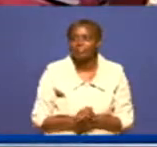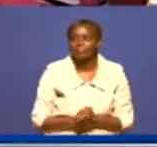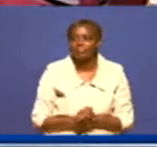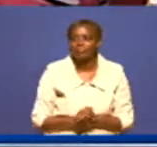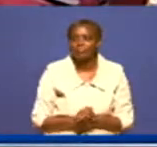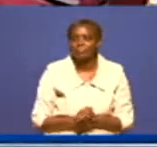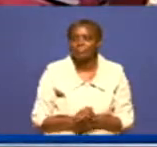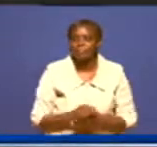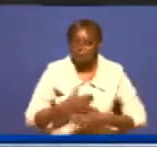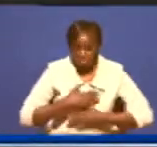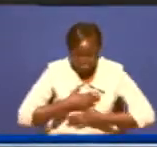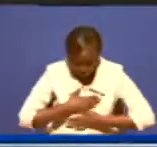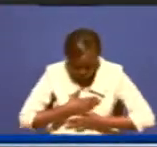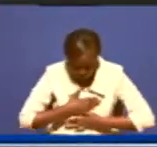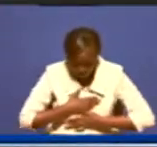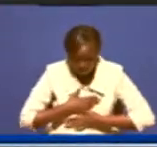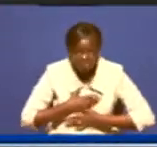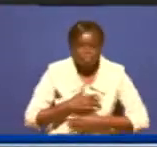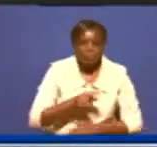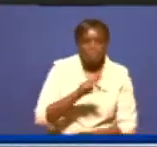Senator Naomi Wako.